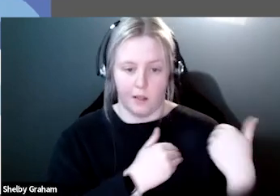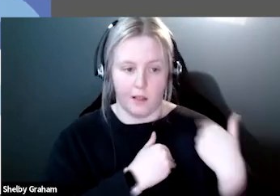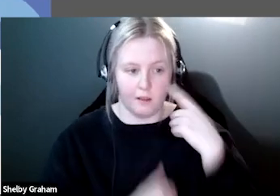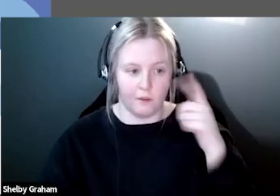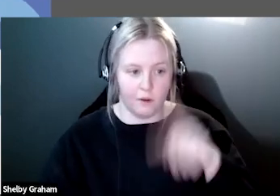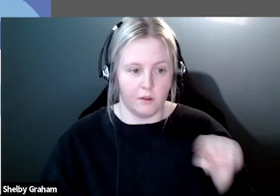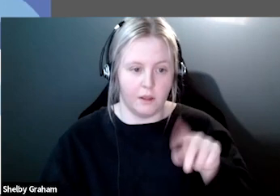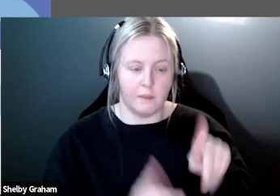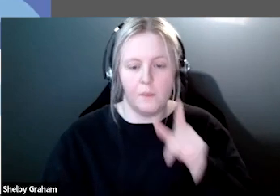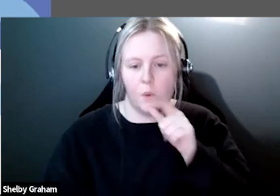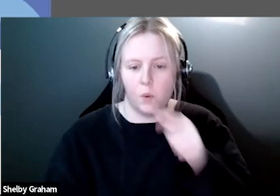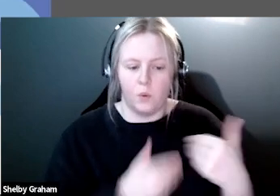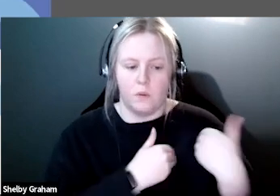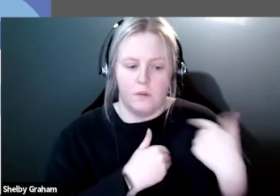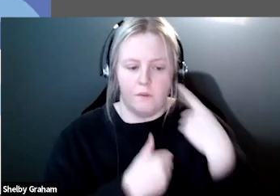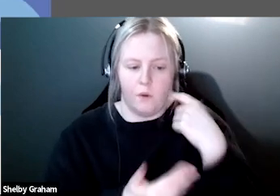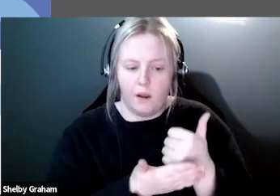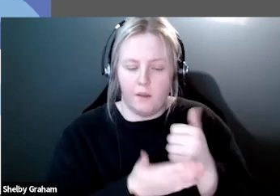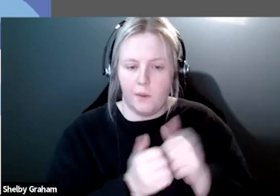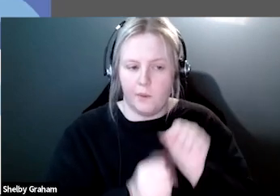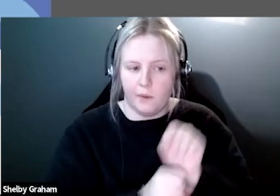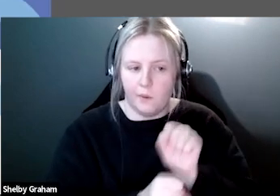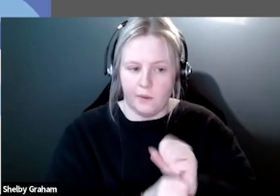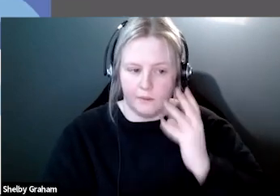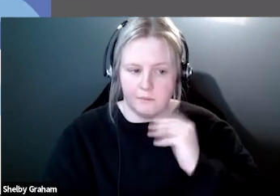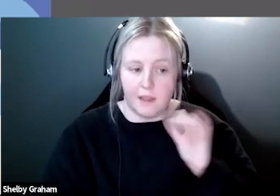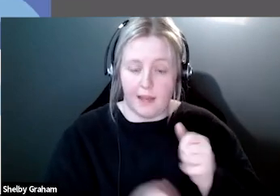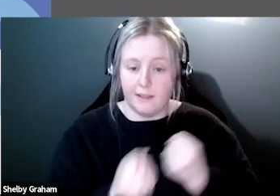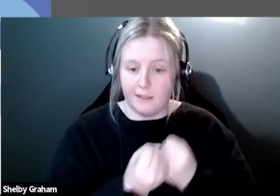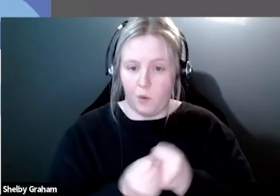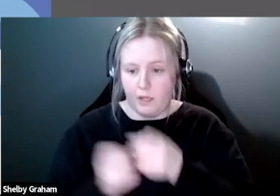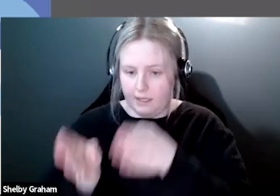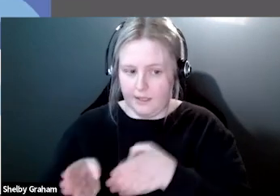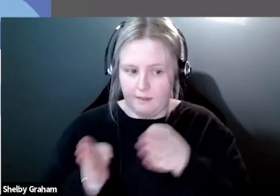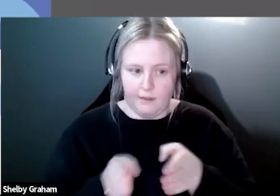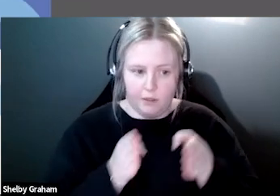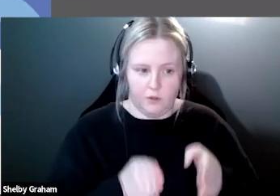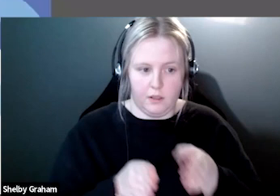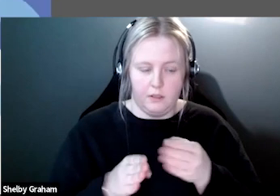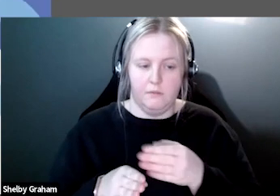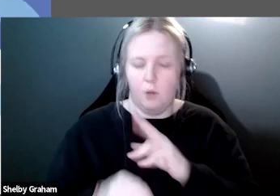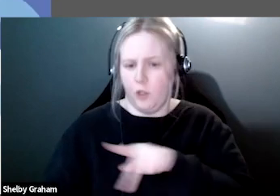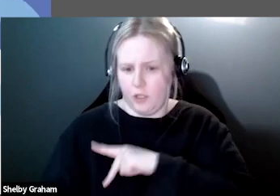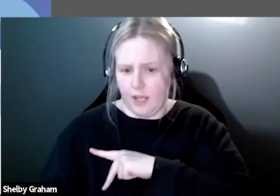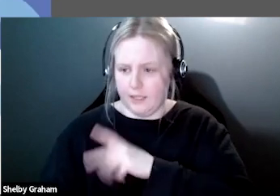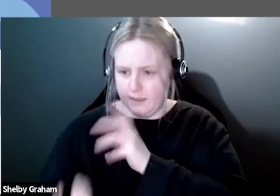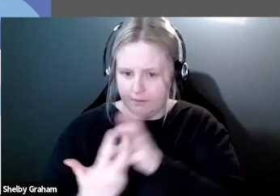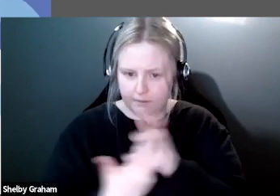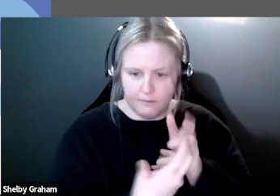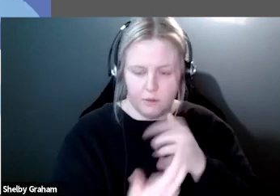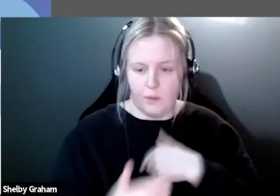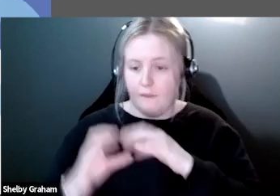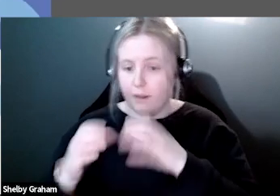work experience. The level of support is individualized and offered in class, weekly drop-in sessions, and one-on-one